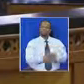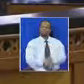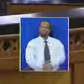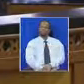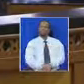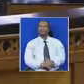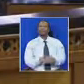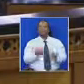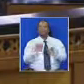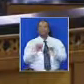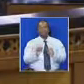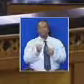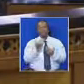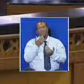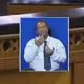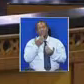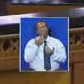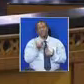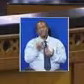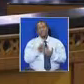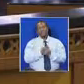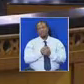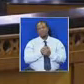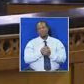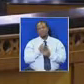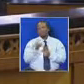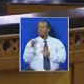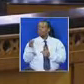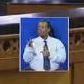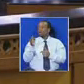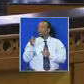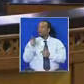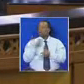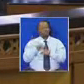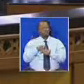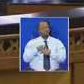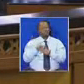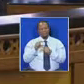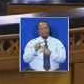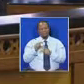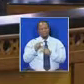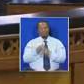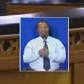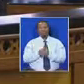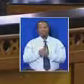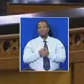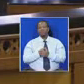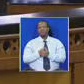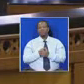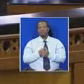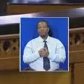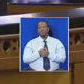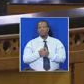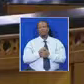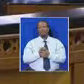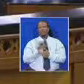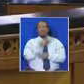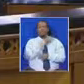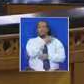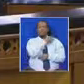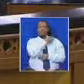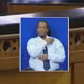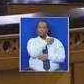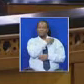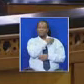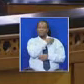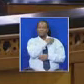Thank you, Chairperson. I would like to answer the member, but I don't have enough time. I just want to say that the Minister must convince